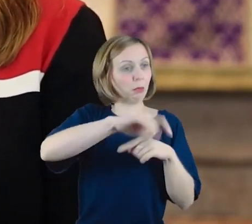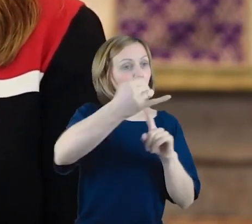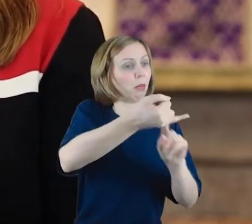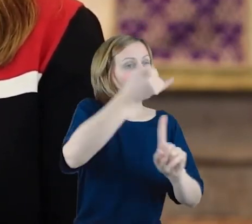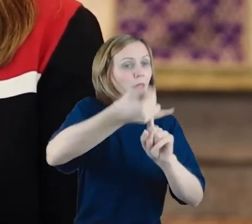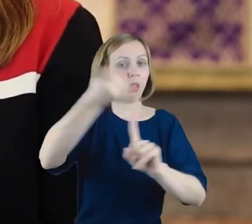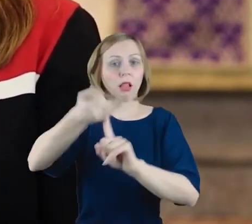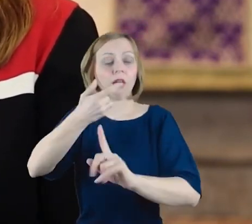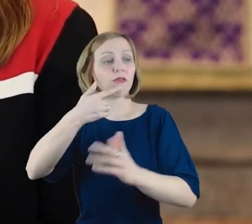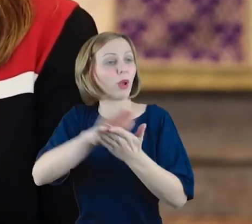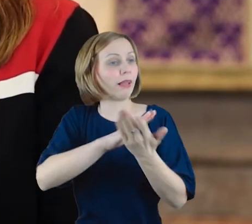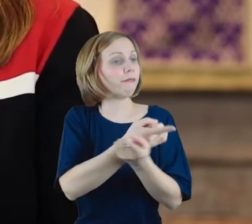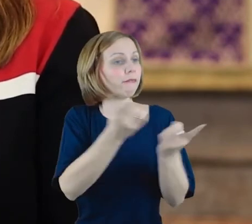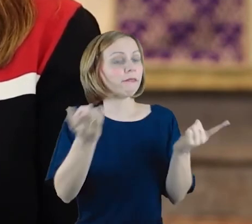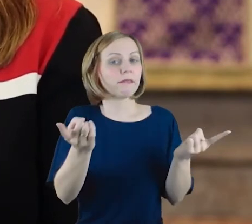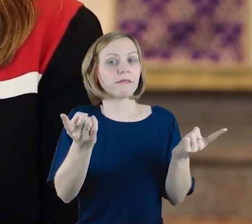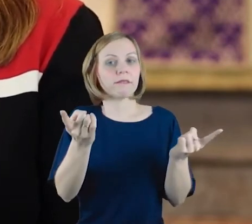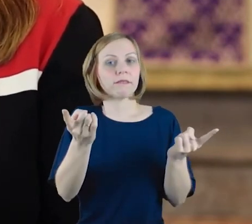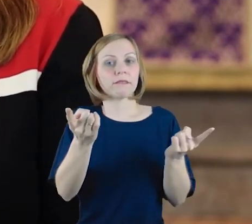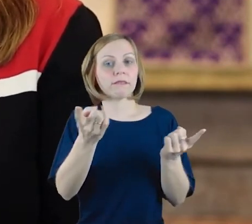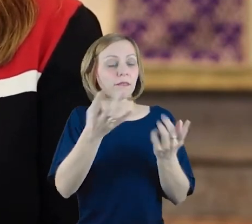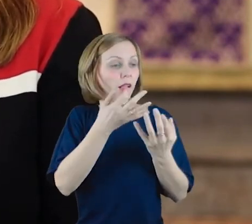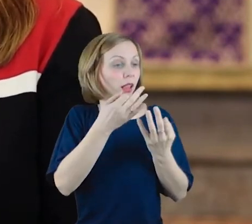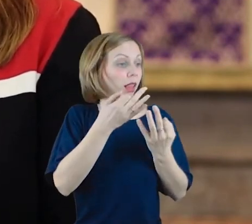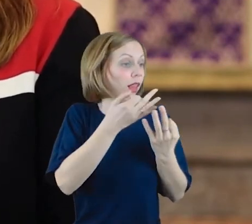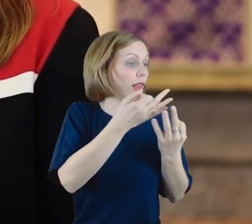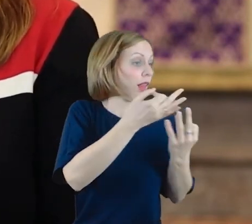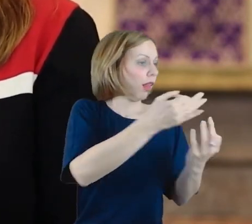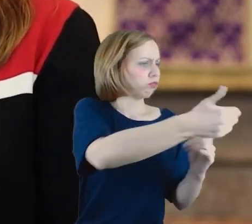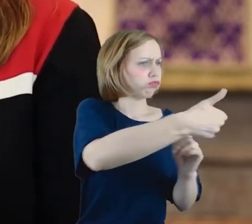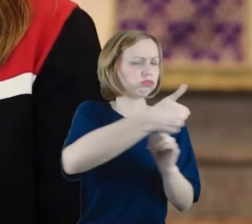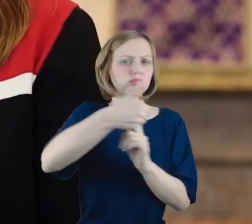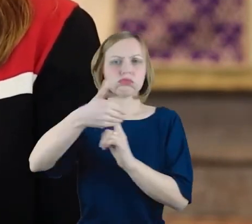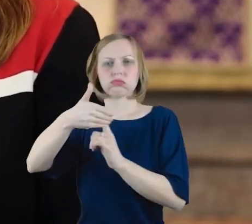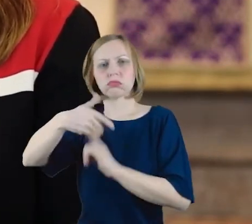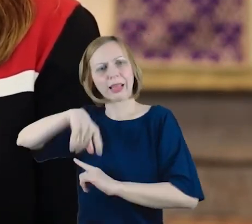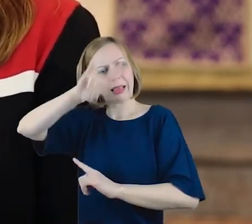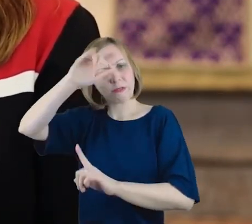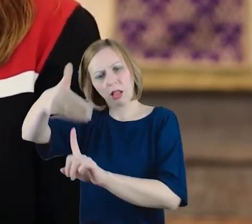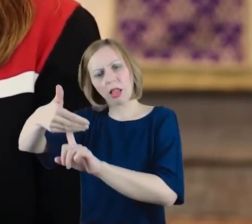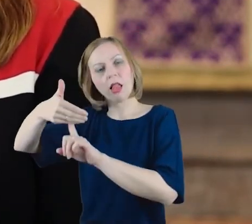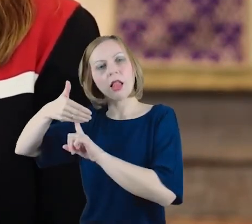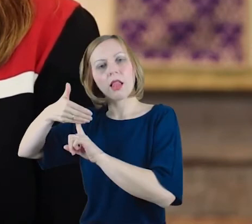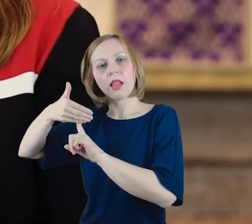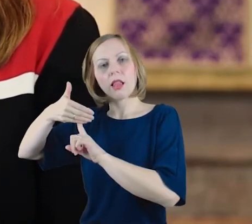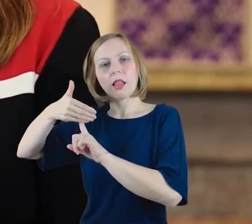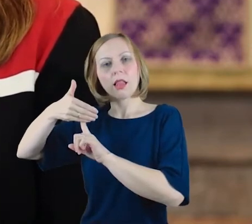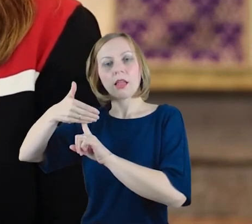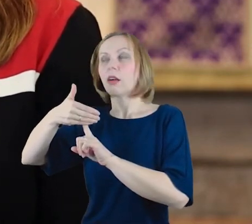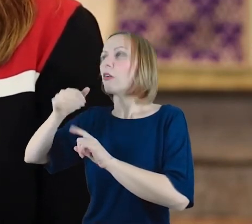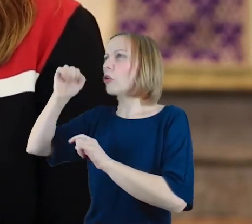forgive those who trespass against us. And lead us not into temptation, but deliver us from